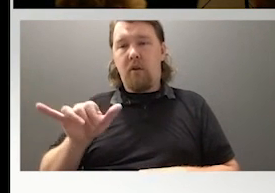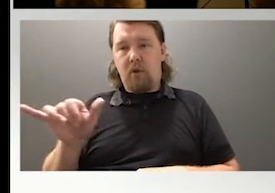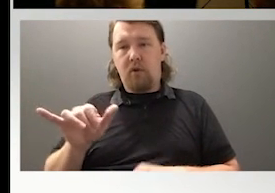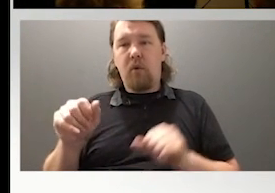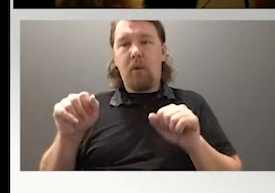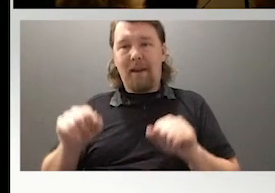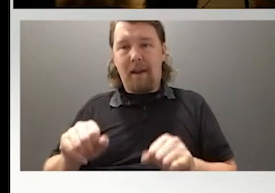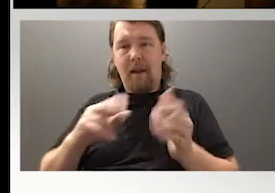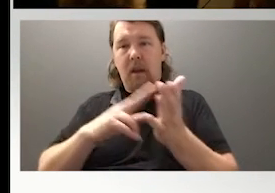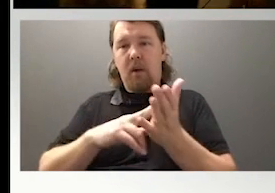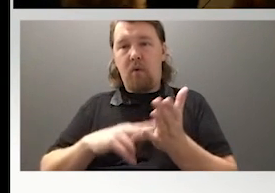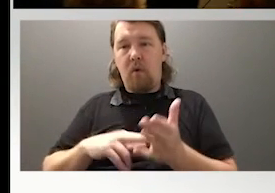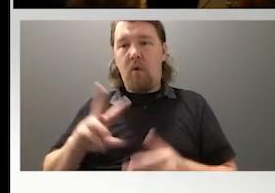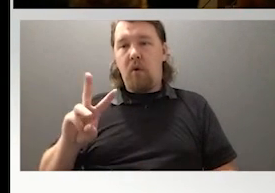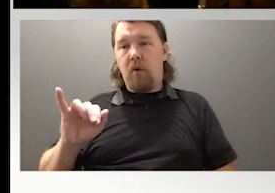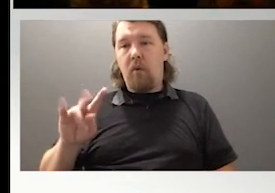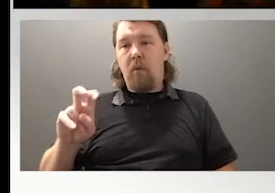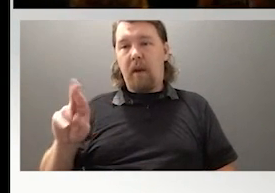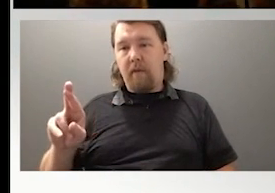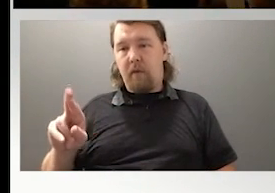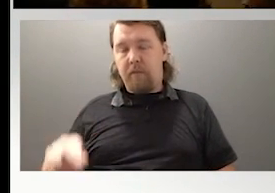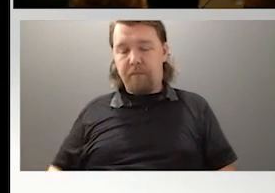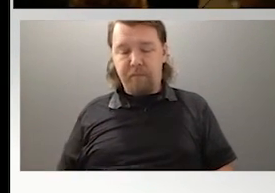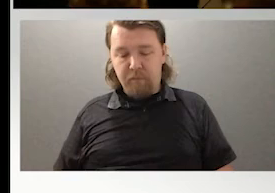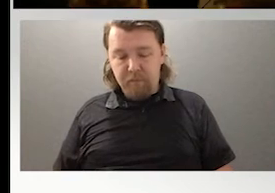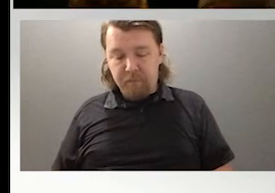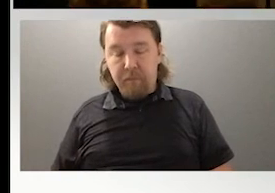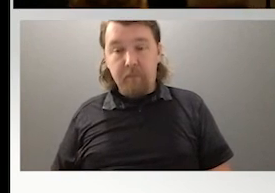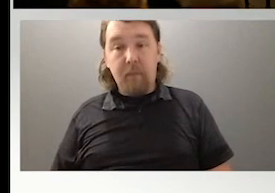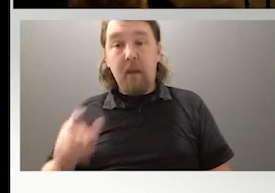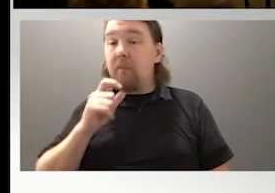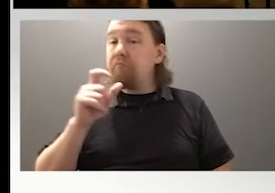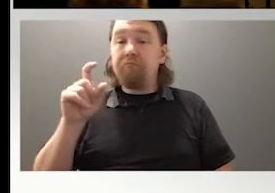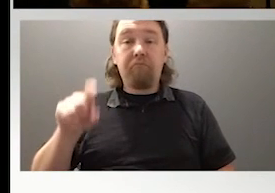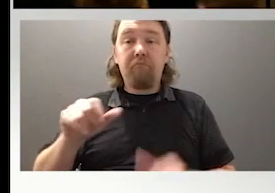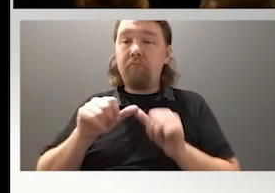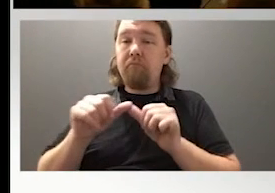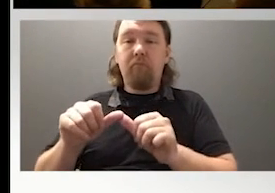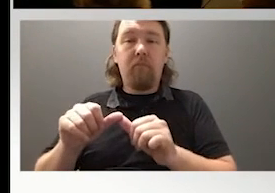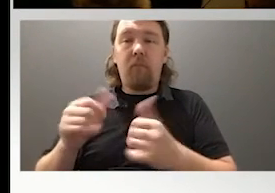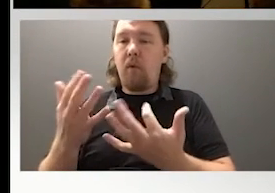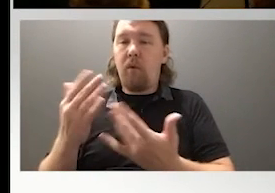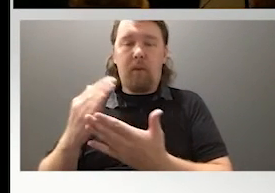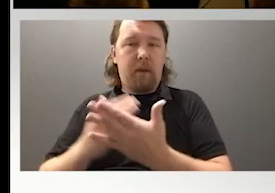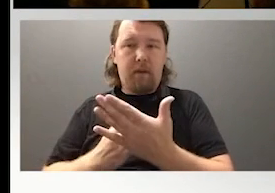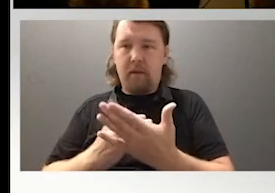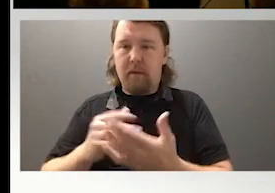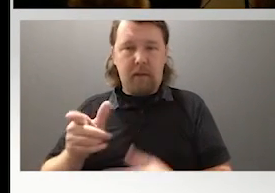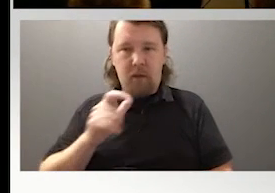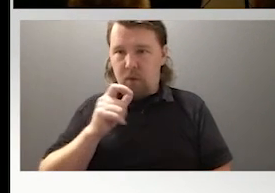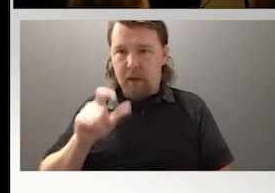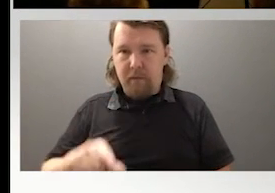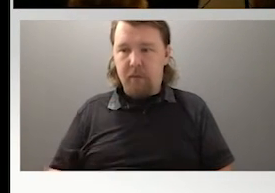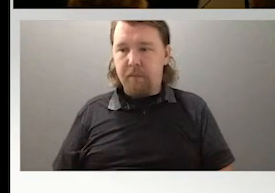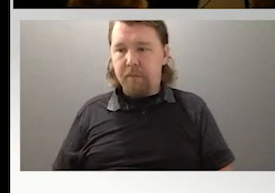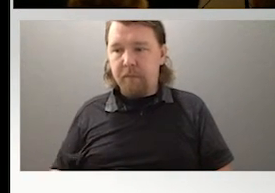can enroll on the waiver. They don't have to remain on the waiting list.